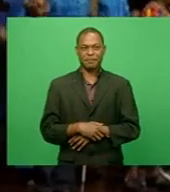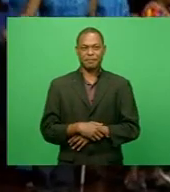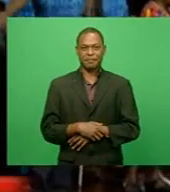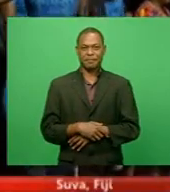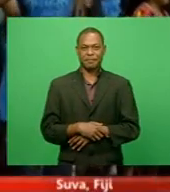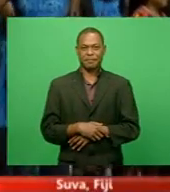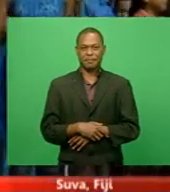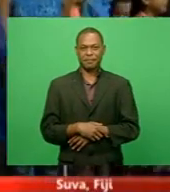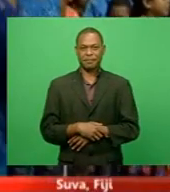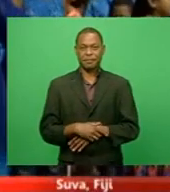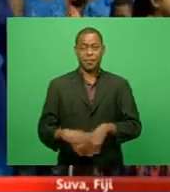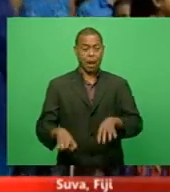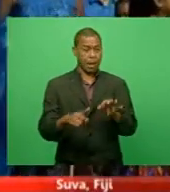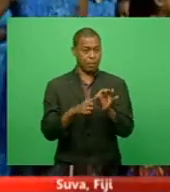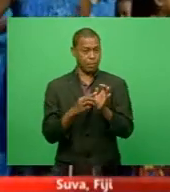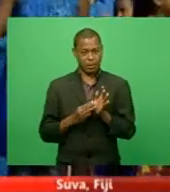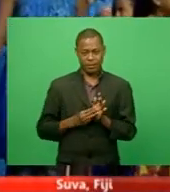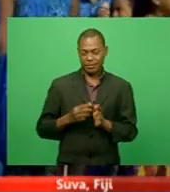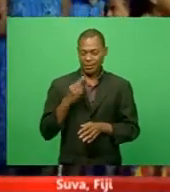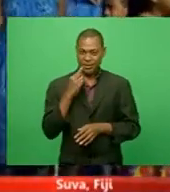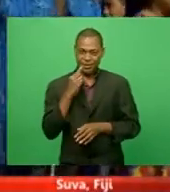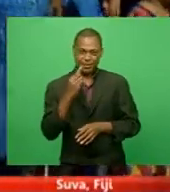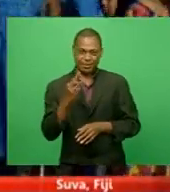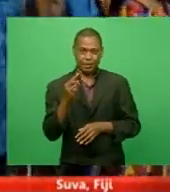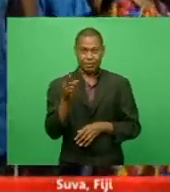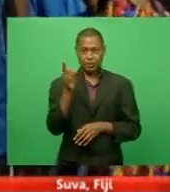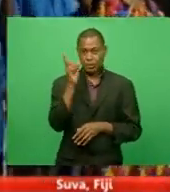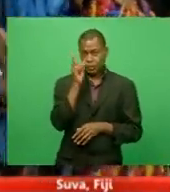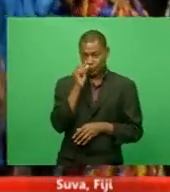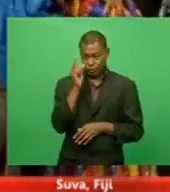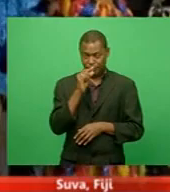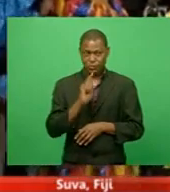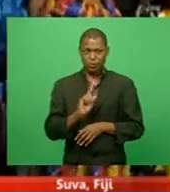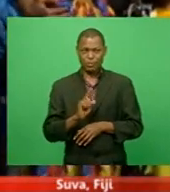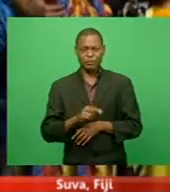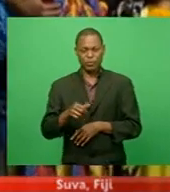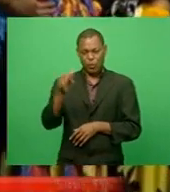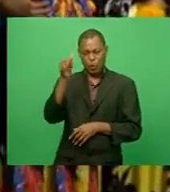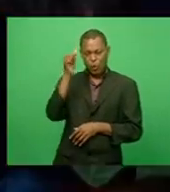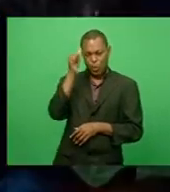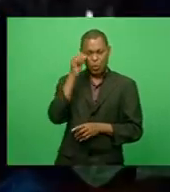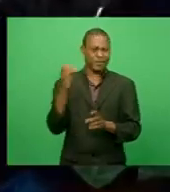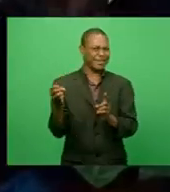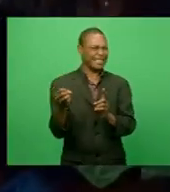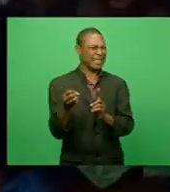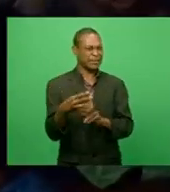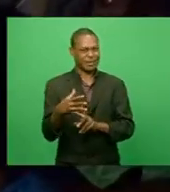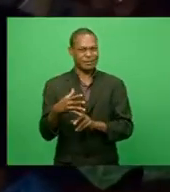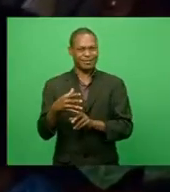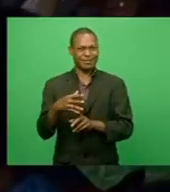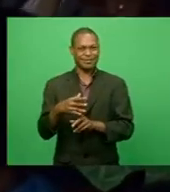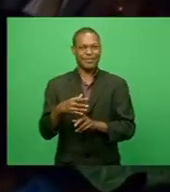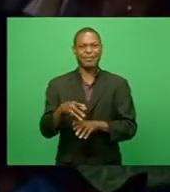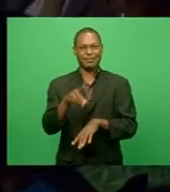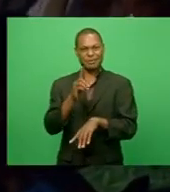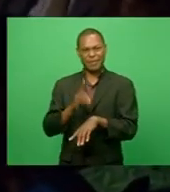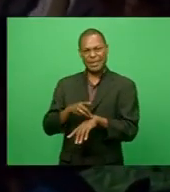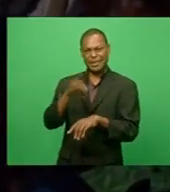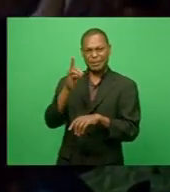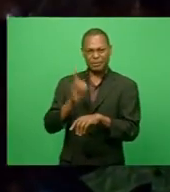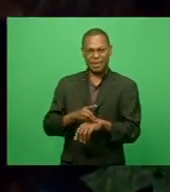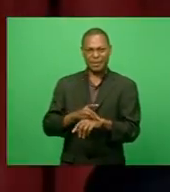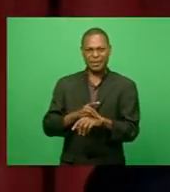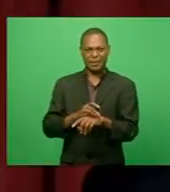Prime Minister says to help these Fijians, such initiative recognizes the special ability of persons with disability and promotes